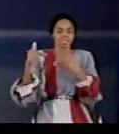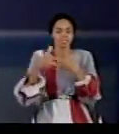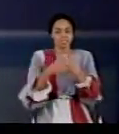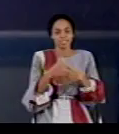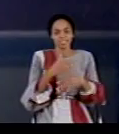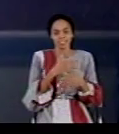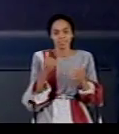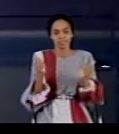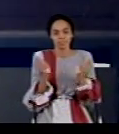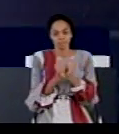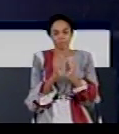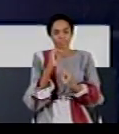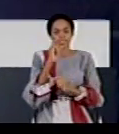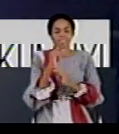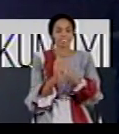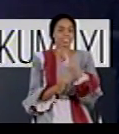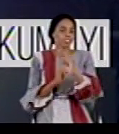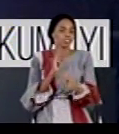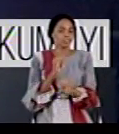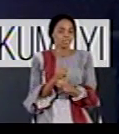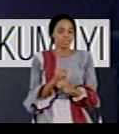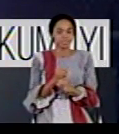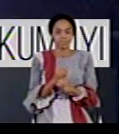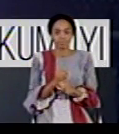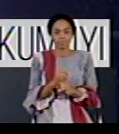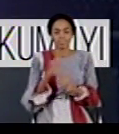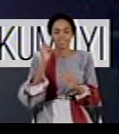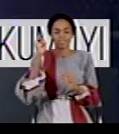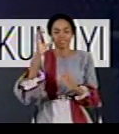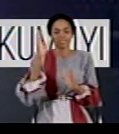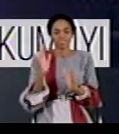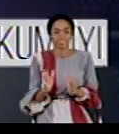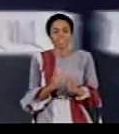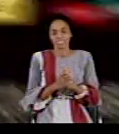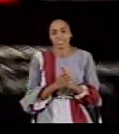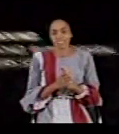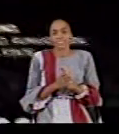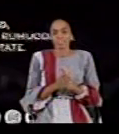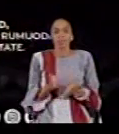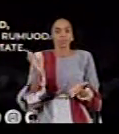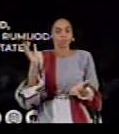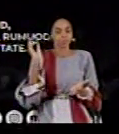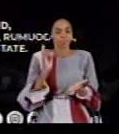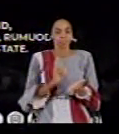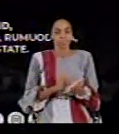evangelist, Pastor Dr. W.F. Kumuyi. You're in for multiple blessings.